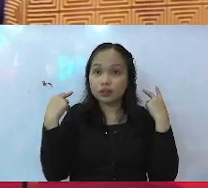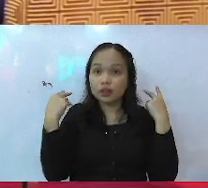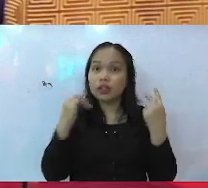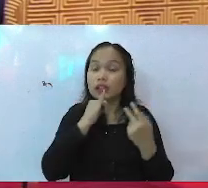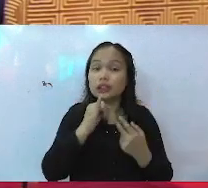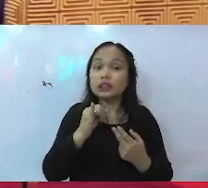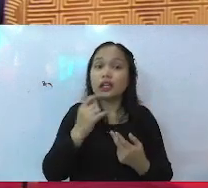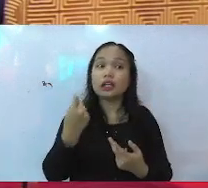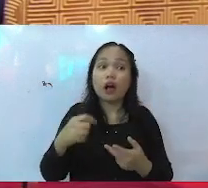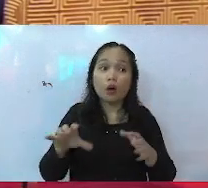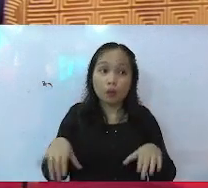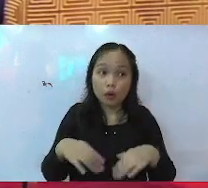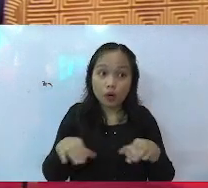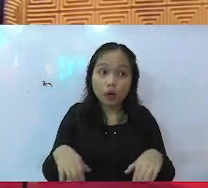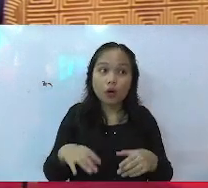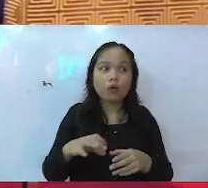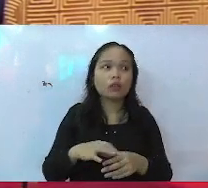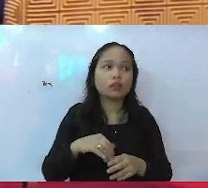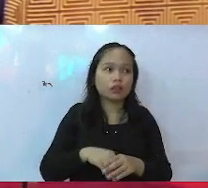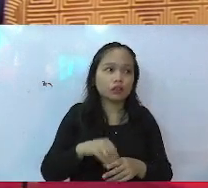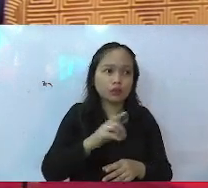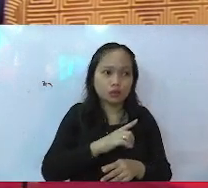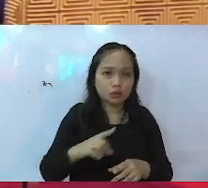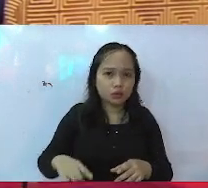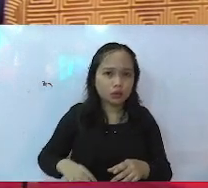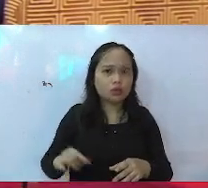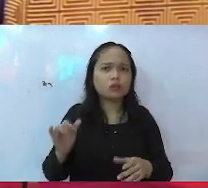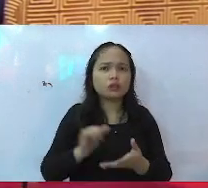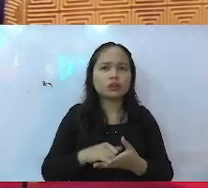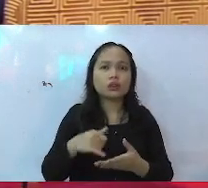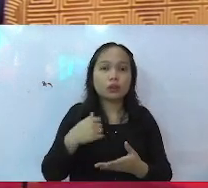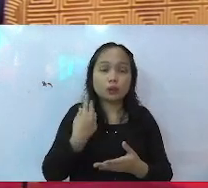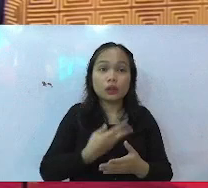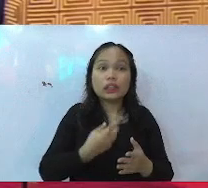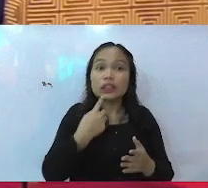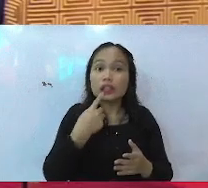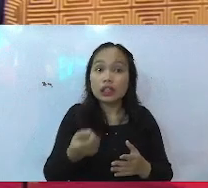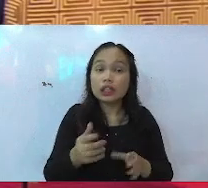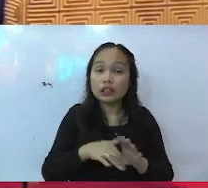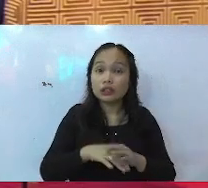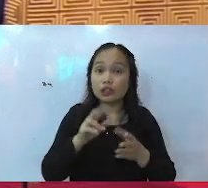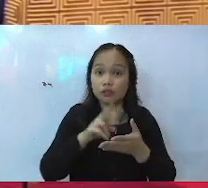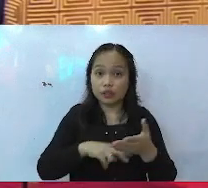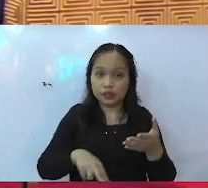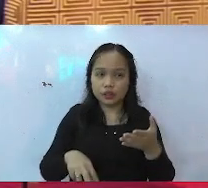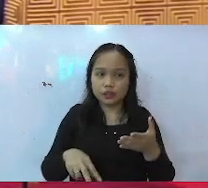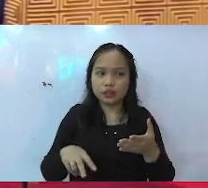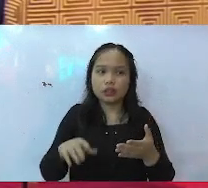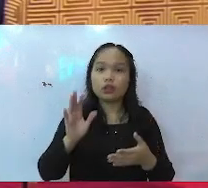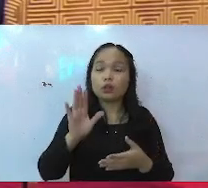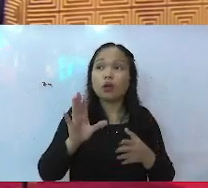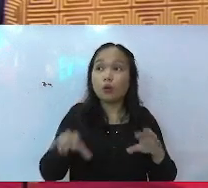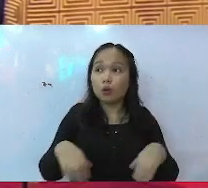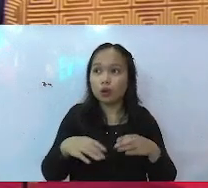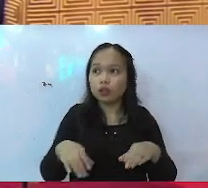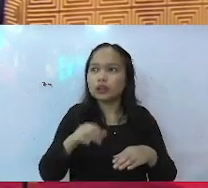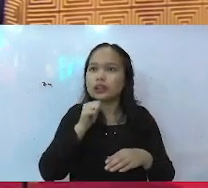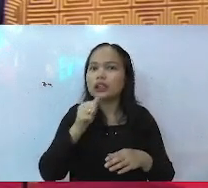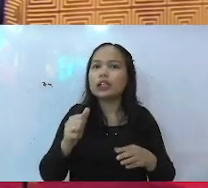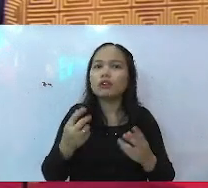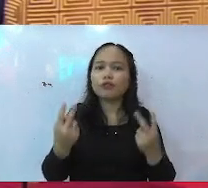is the labor in the lorden inemphasize sa verse eh your labor is not in vain in the